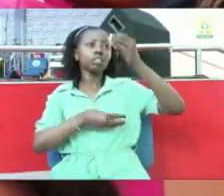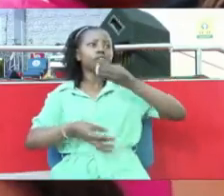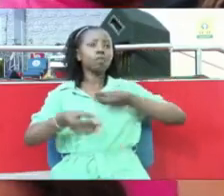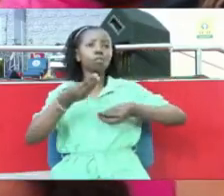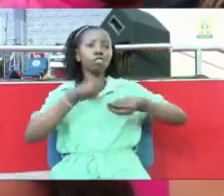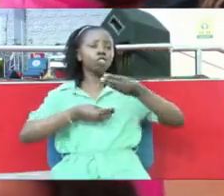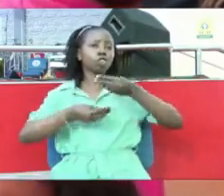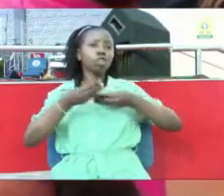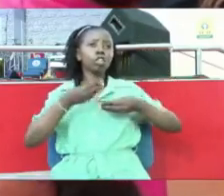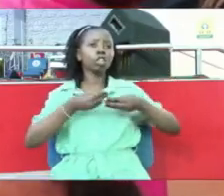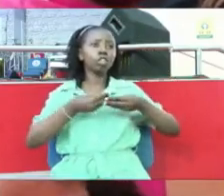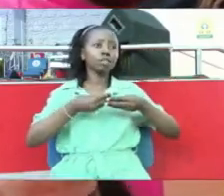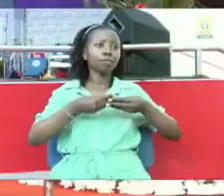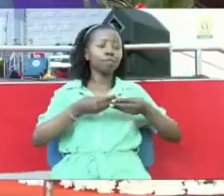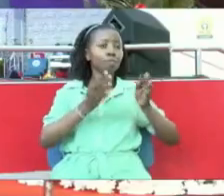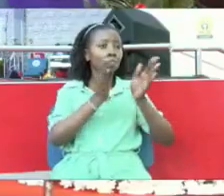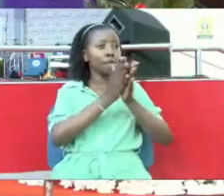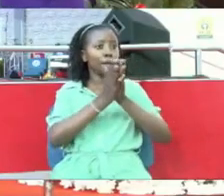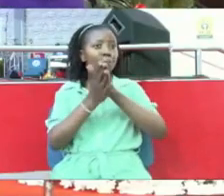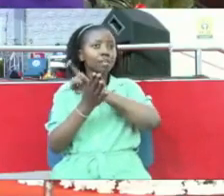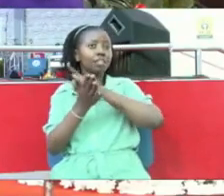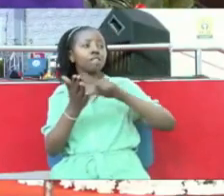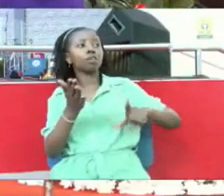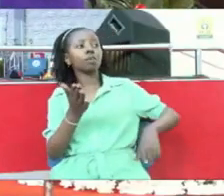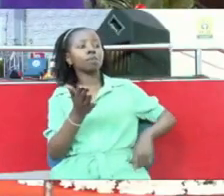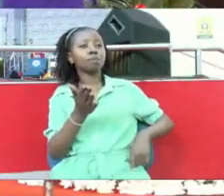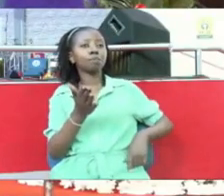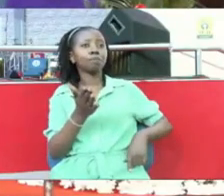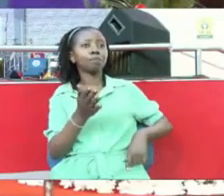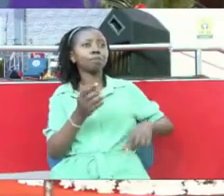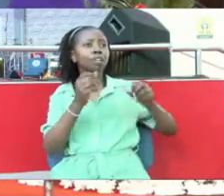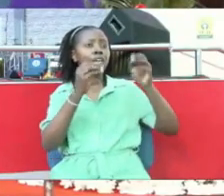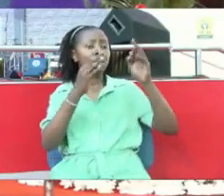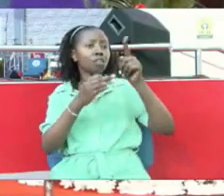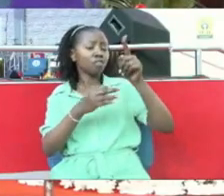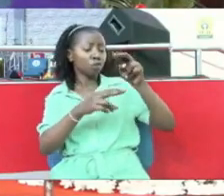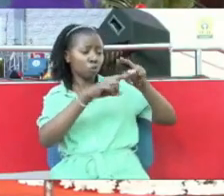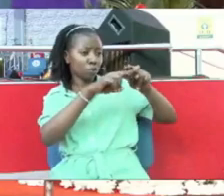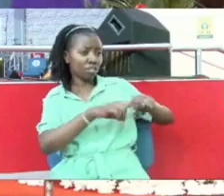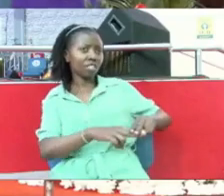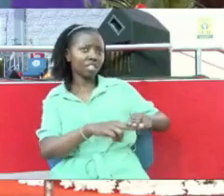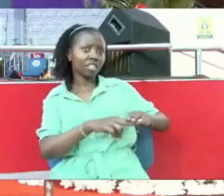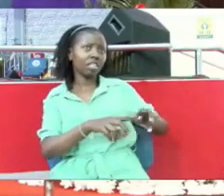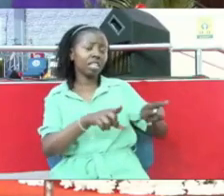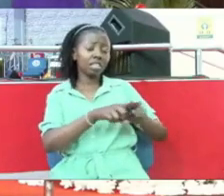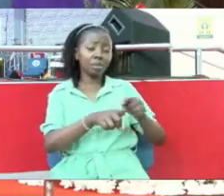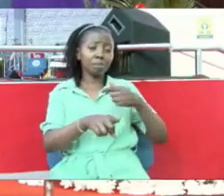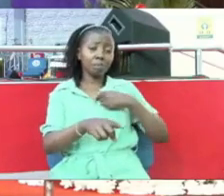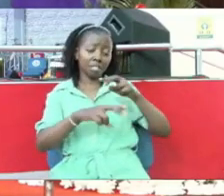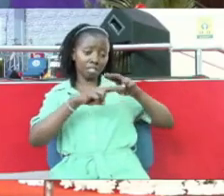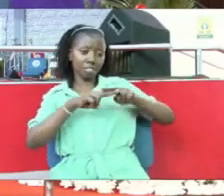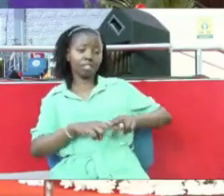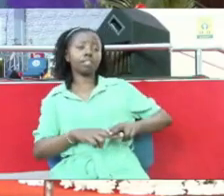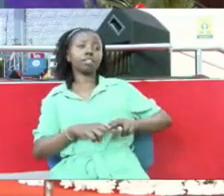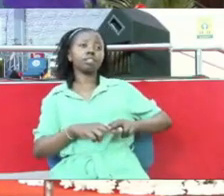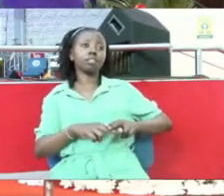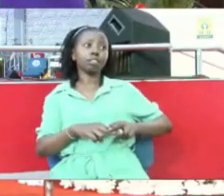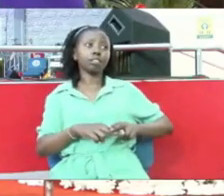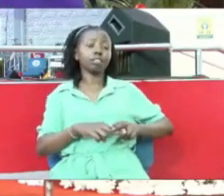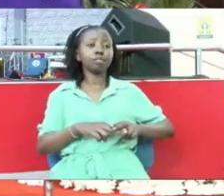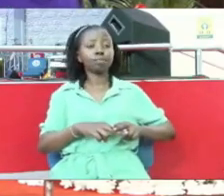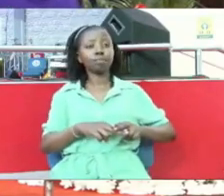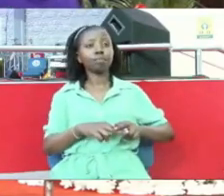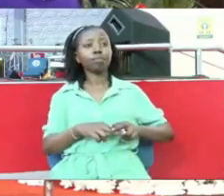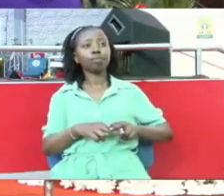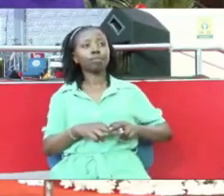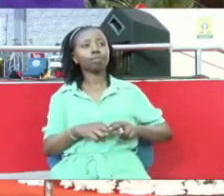God's provision. Praise the name of the Lord. If you are sitting down and I am sitting down, kama umeketi na mimi nimeketi,